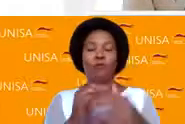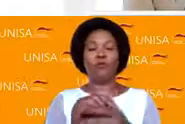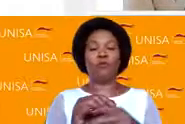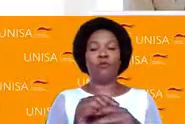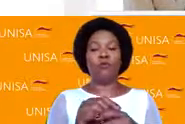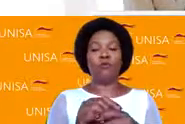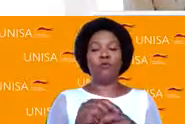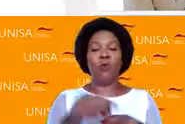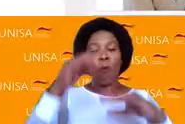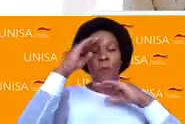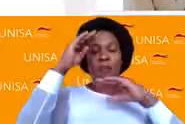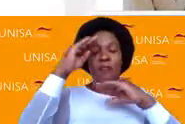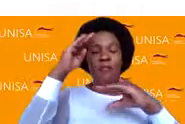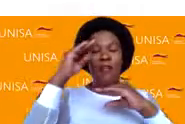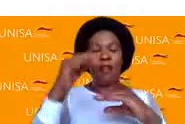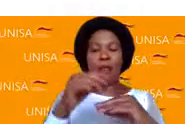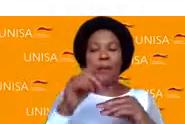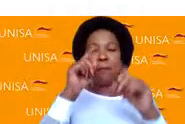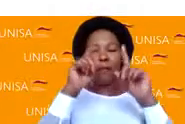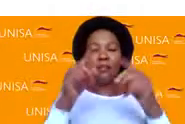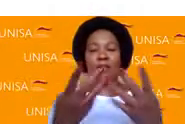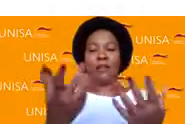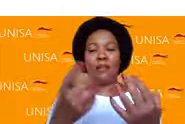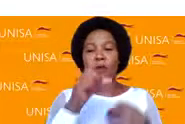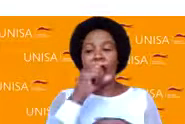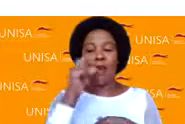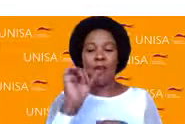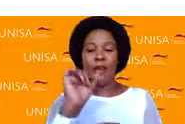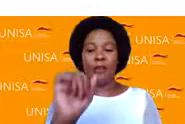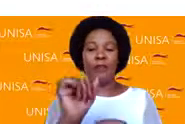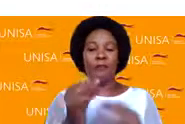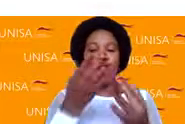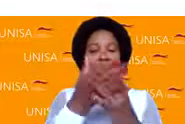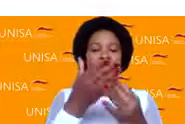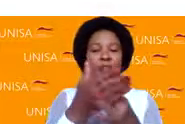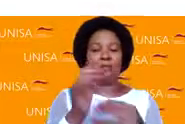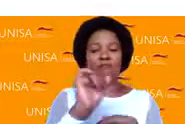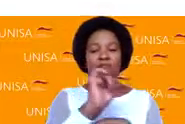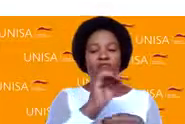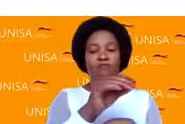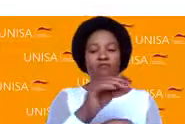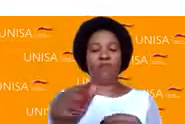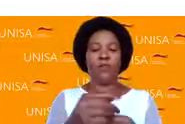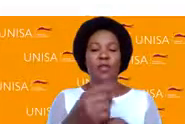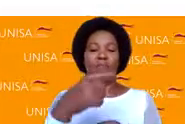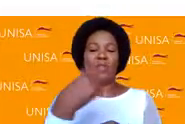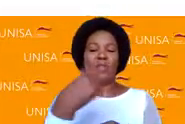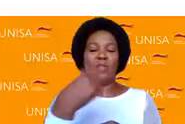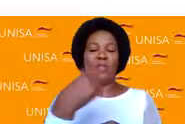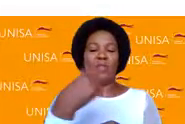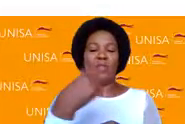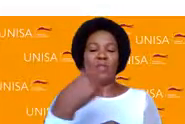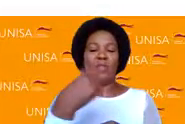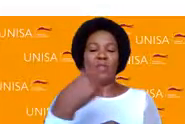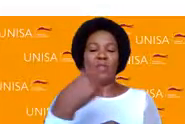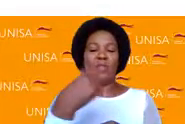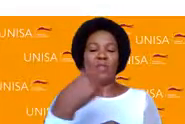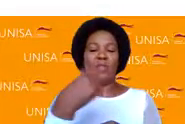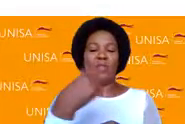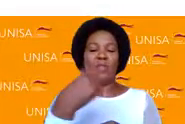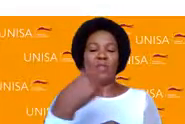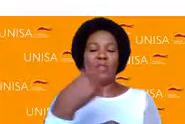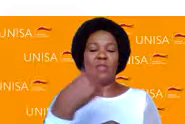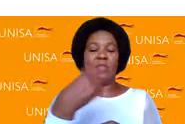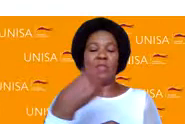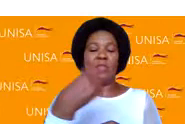Down here, you can access your profile. Generally, you will only access this probably the first time. It does give you an overview of